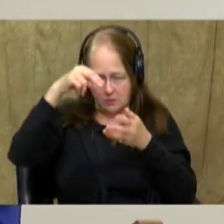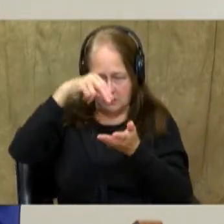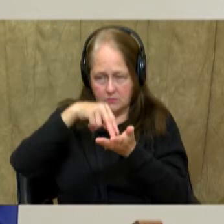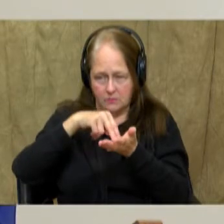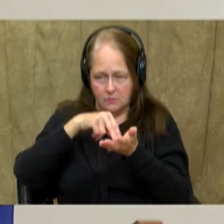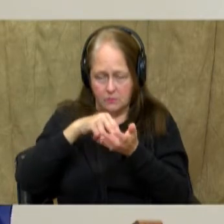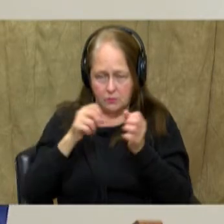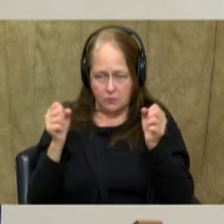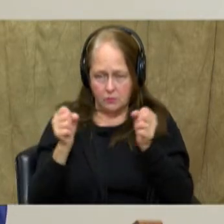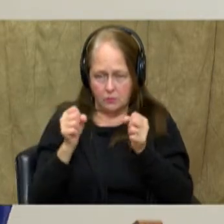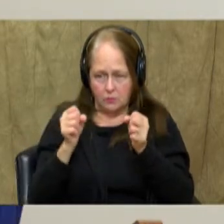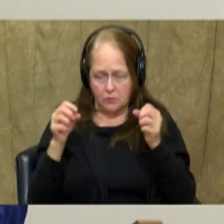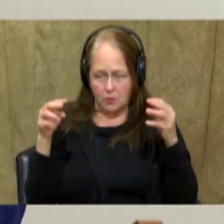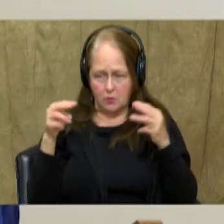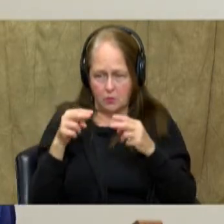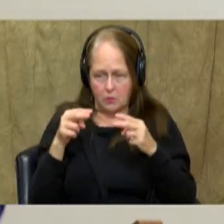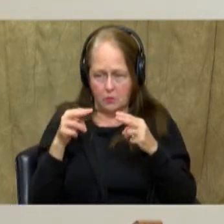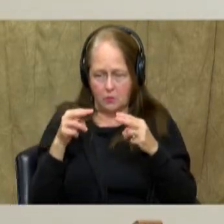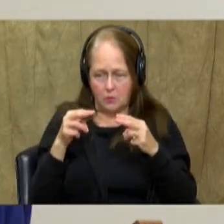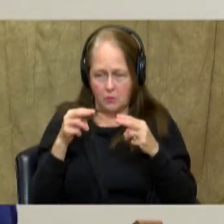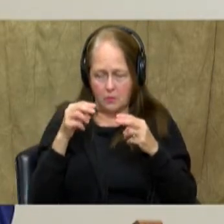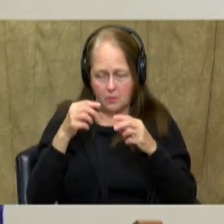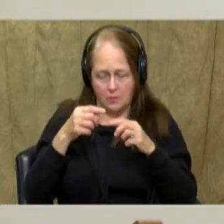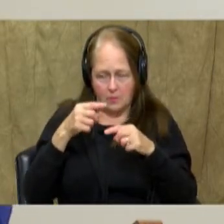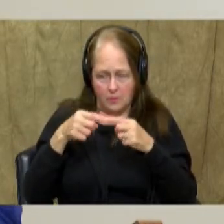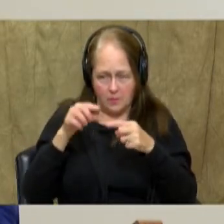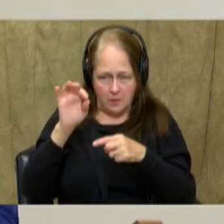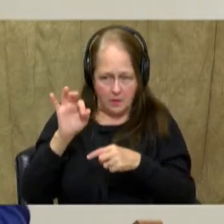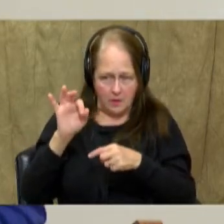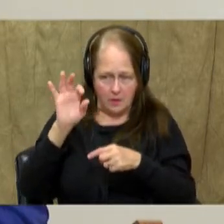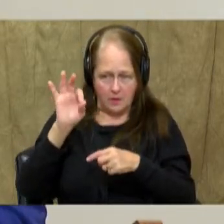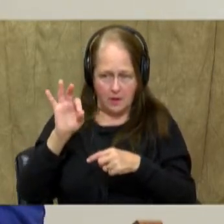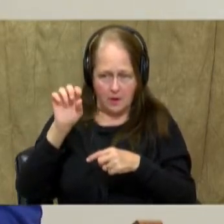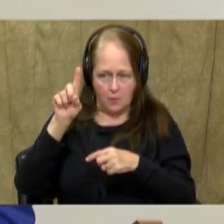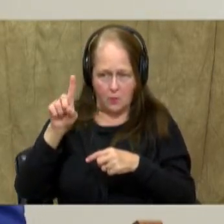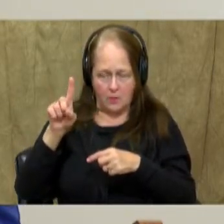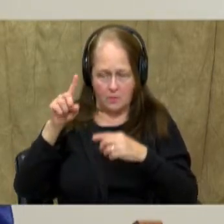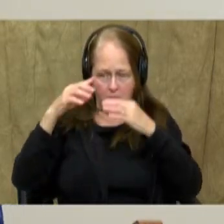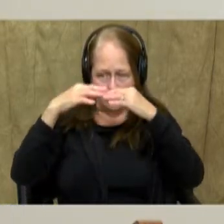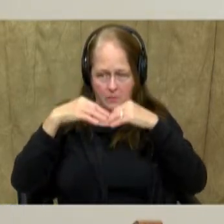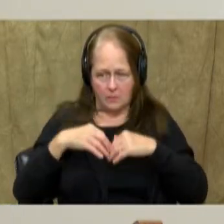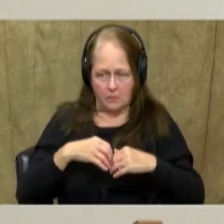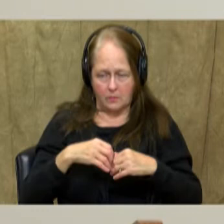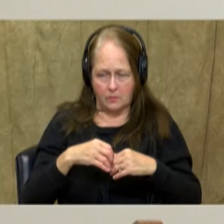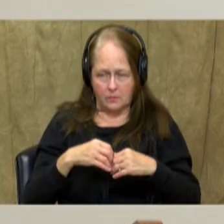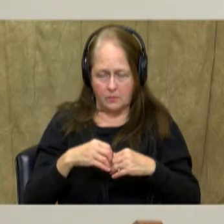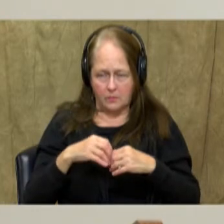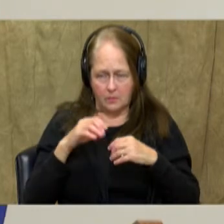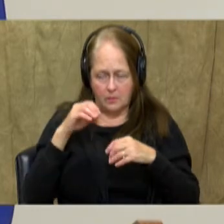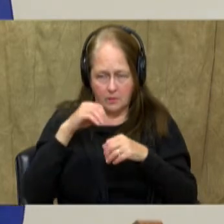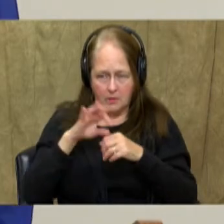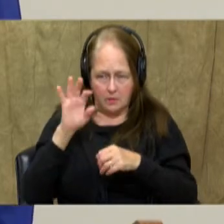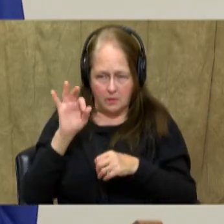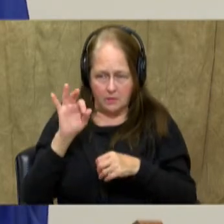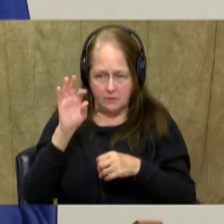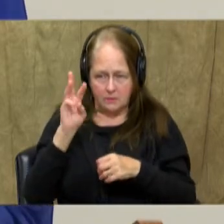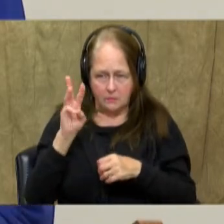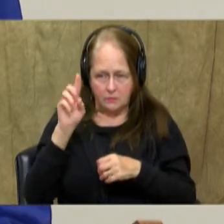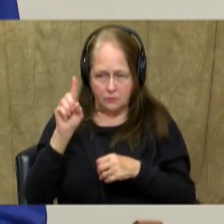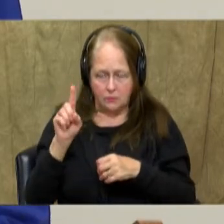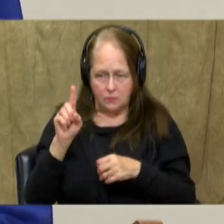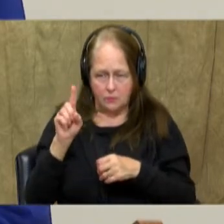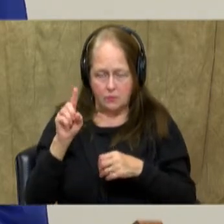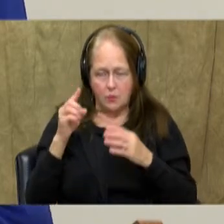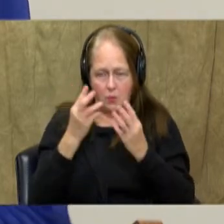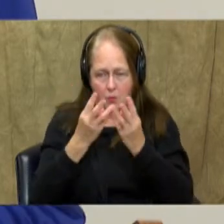the Cold War for about 3 decades. It came down in 1991, actually. So in 1961, we have